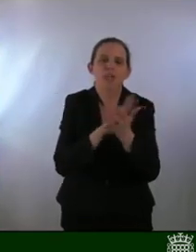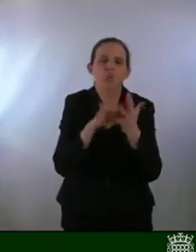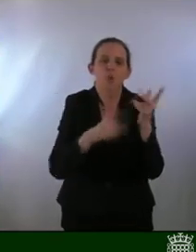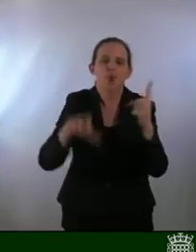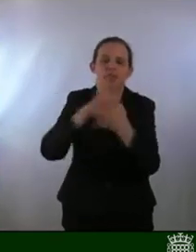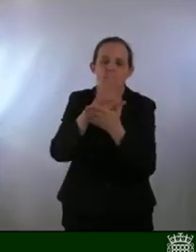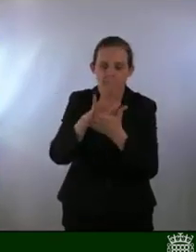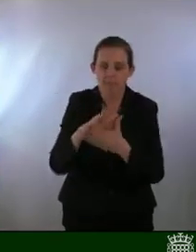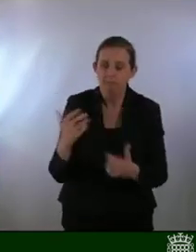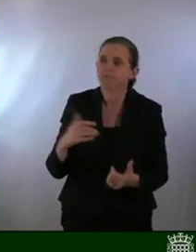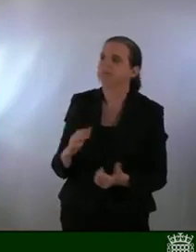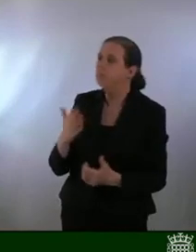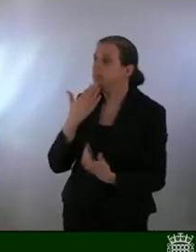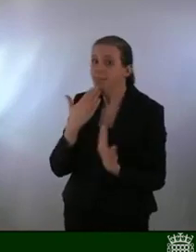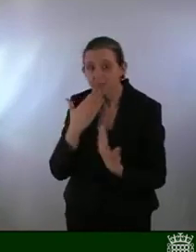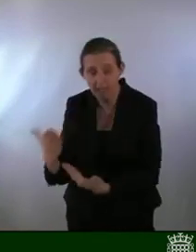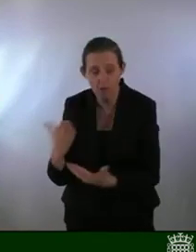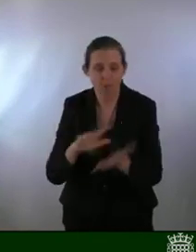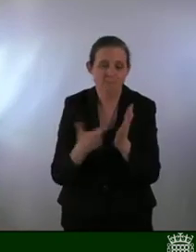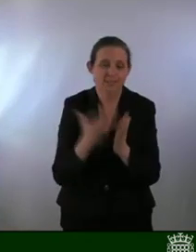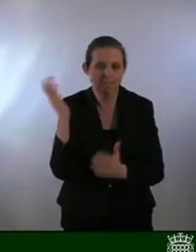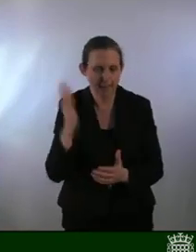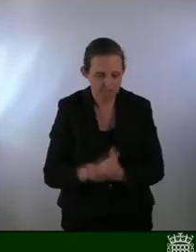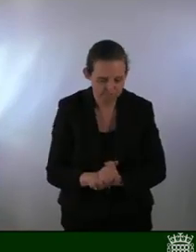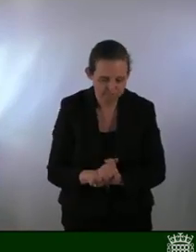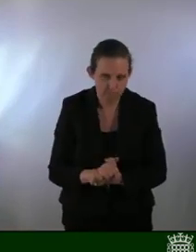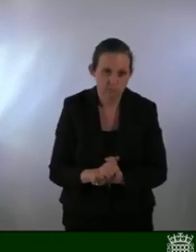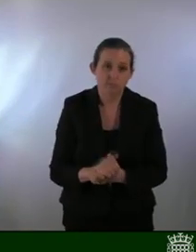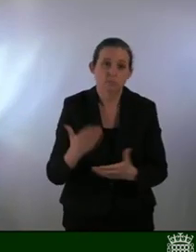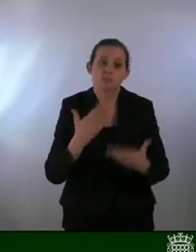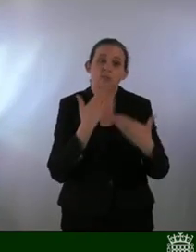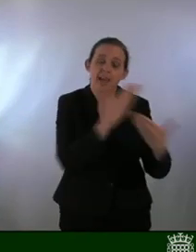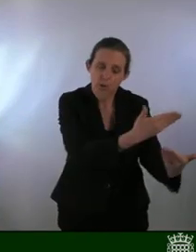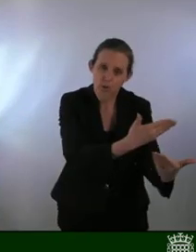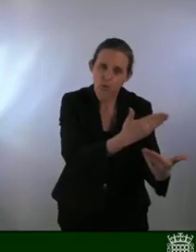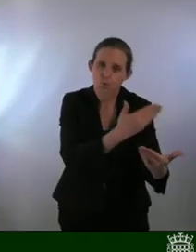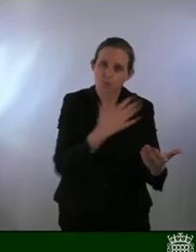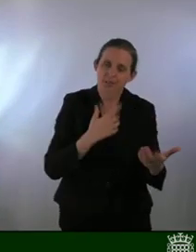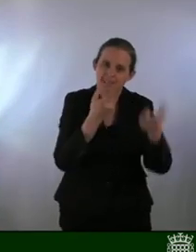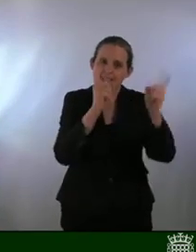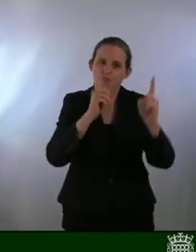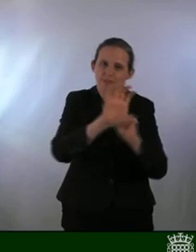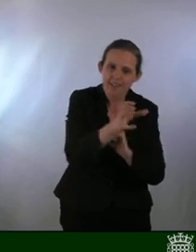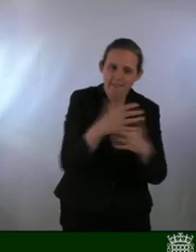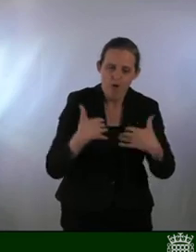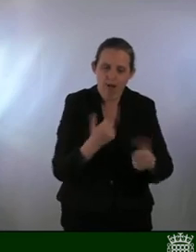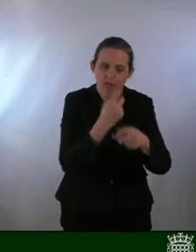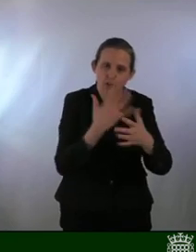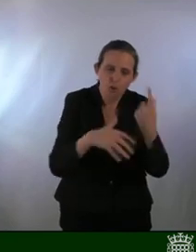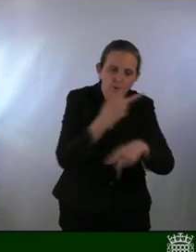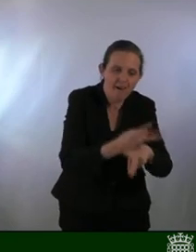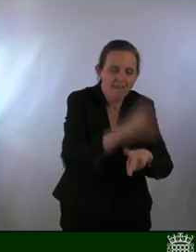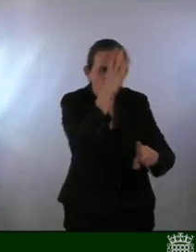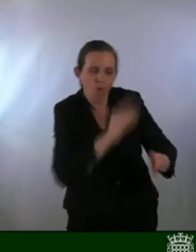I'm grateful, Mr. Speaker. And can I thank the Secretary of State for keeping me informed of developments.